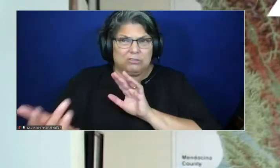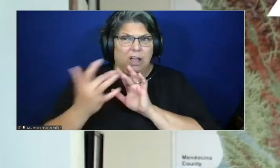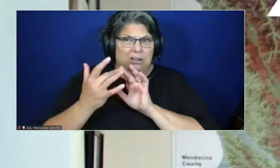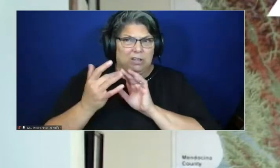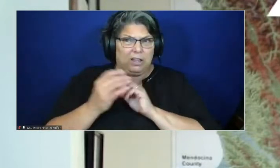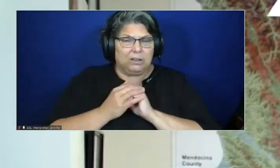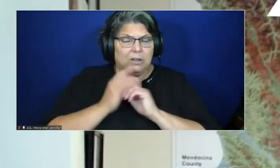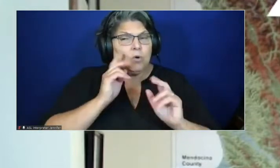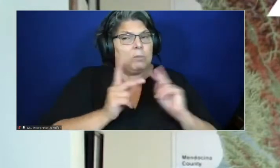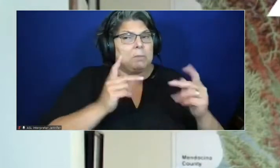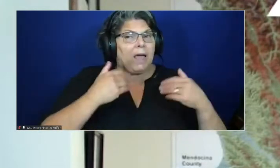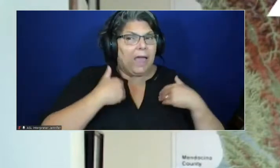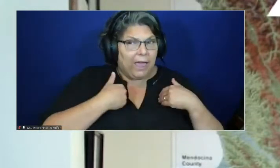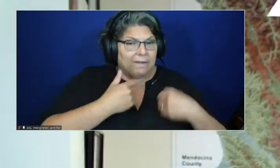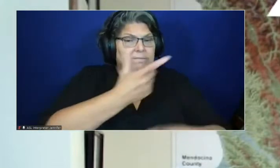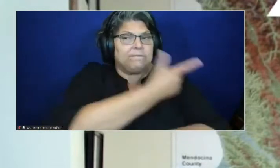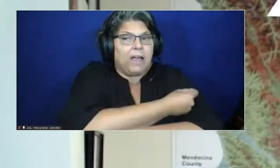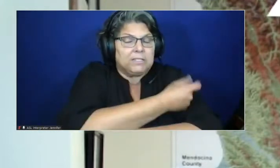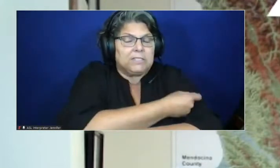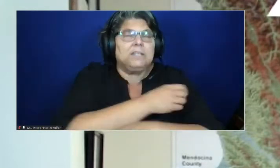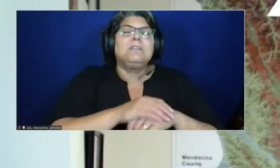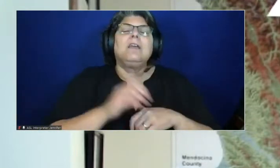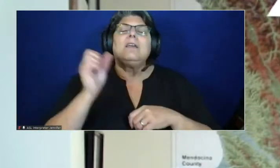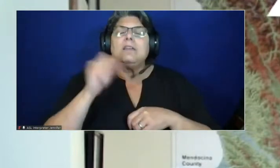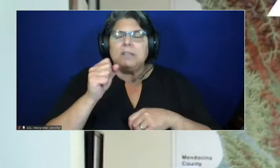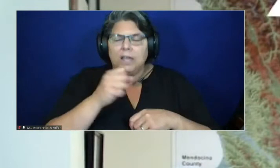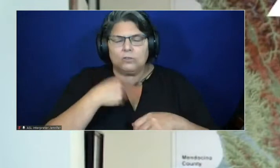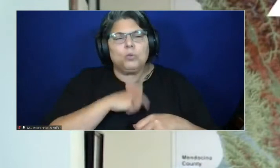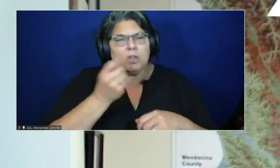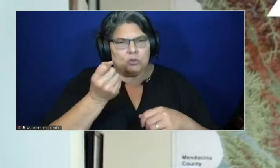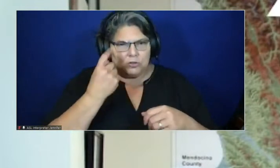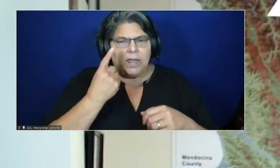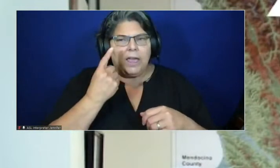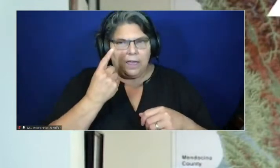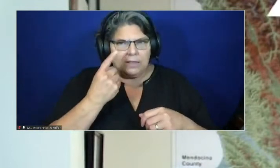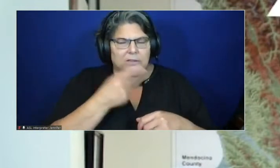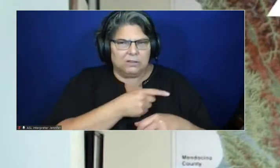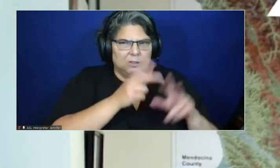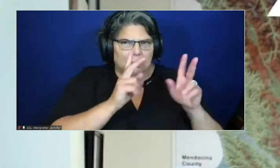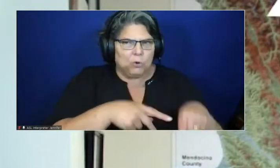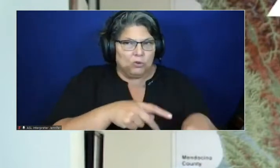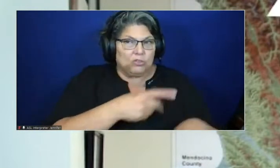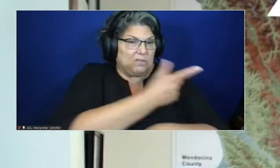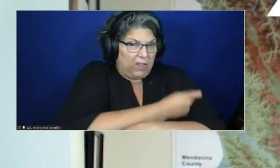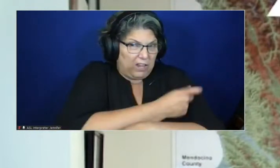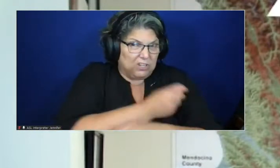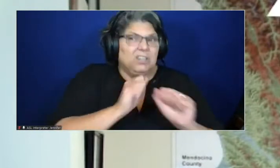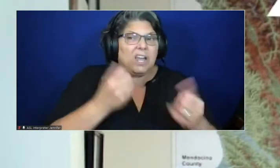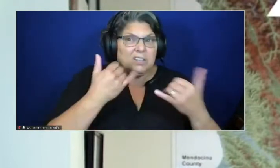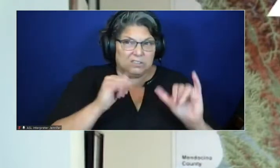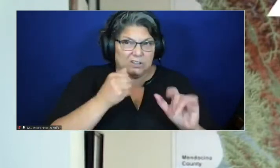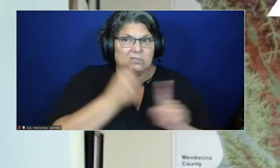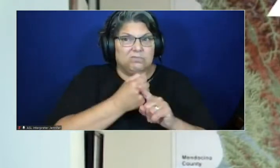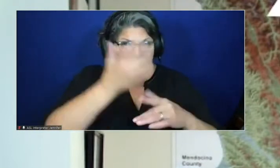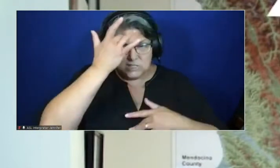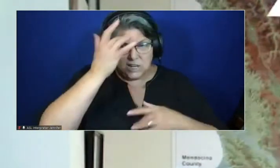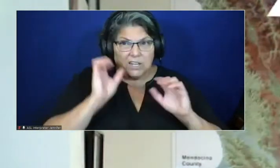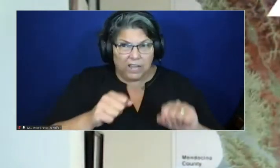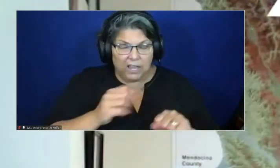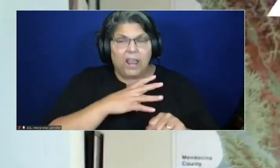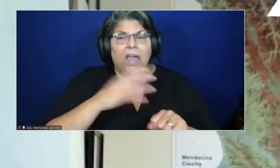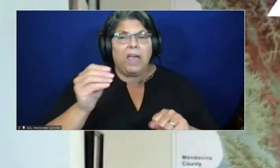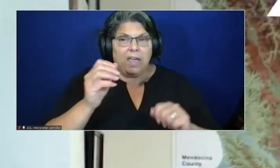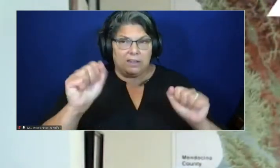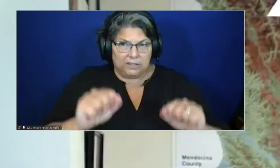vaccinated, although yes, we understand they can catch the infection and they can transmit the infection,